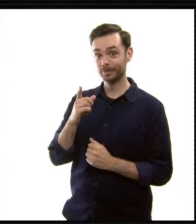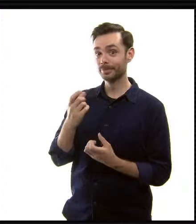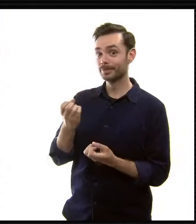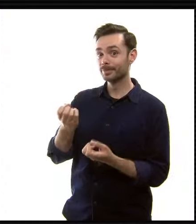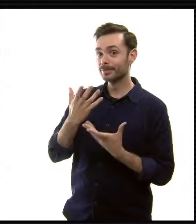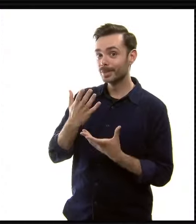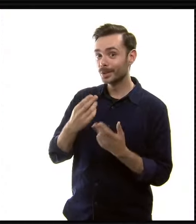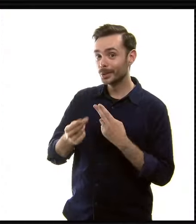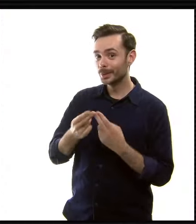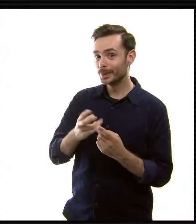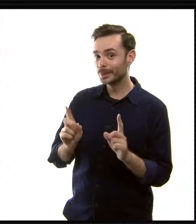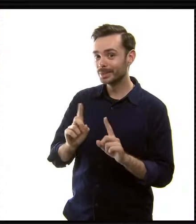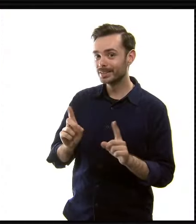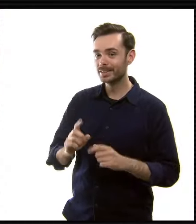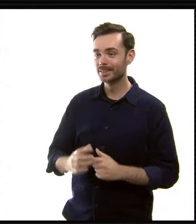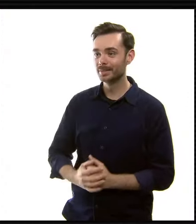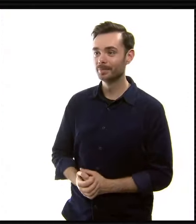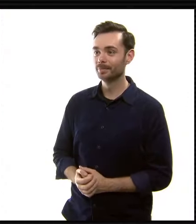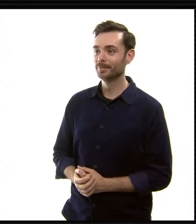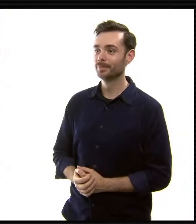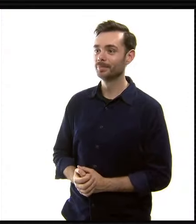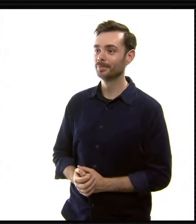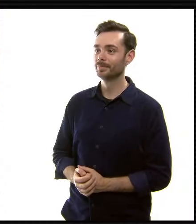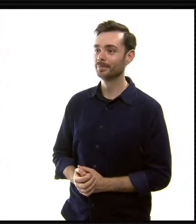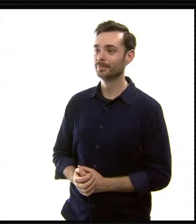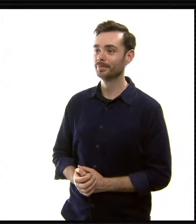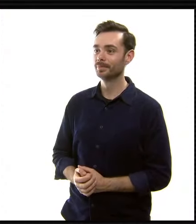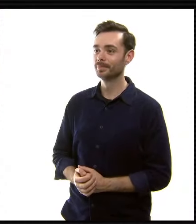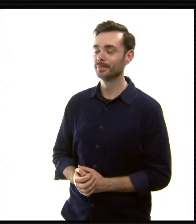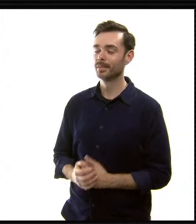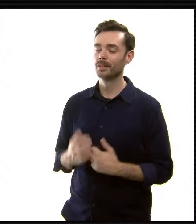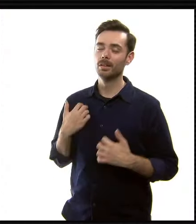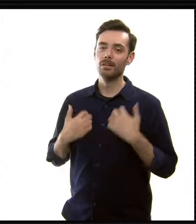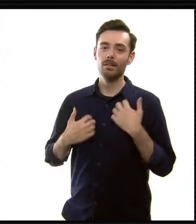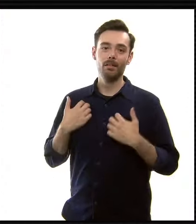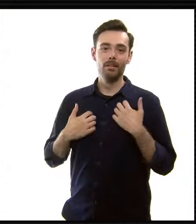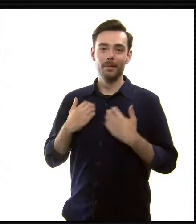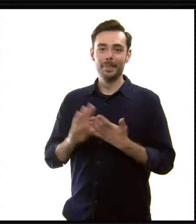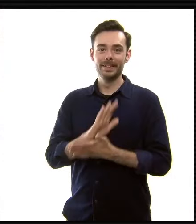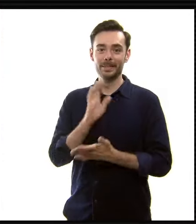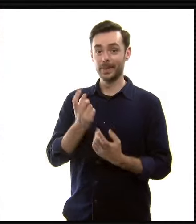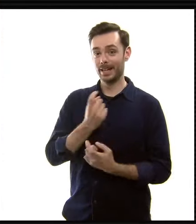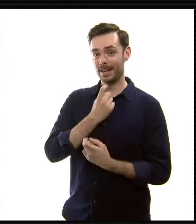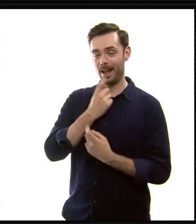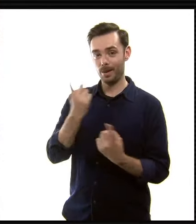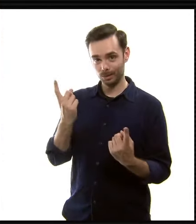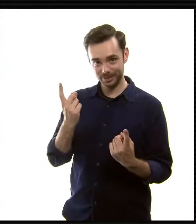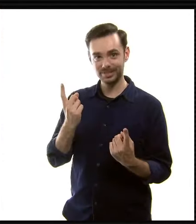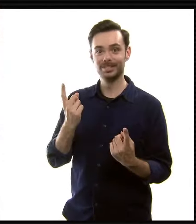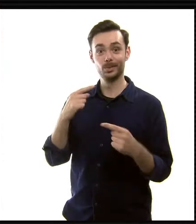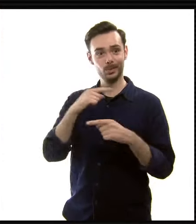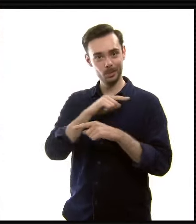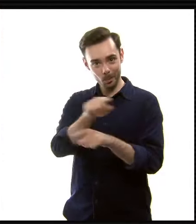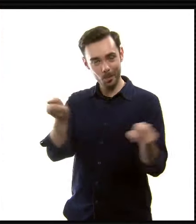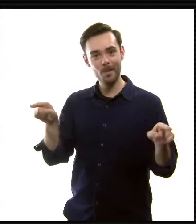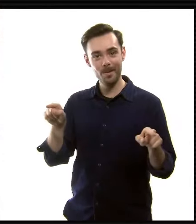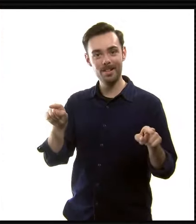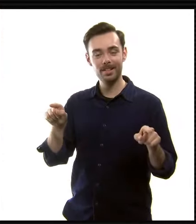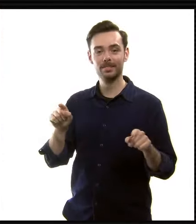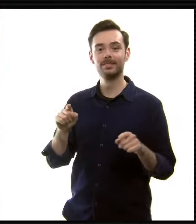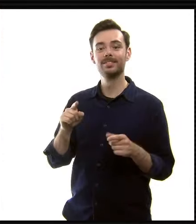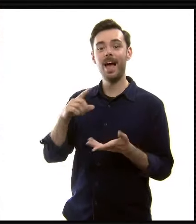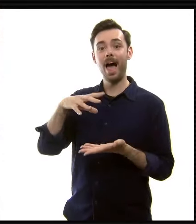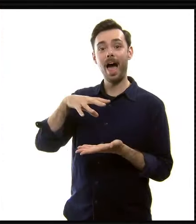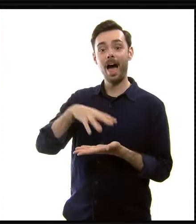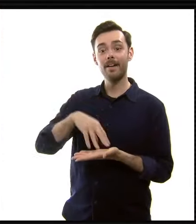us. Well, I am thrilled to be able to announce officially that Avatar